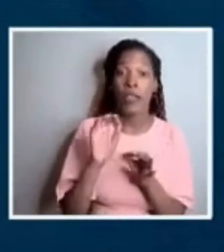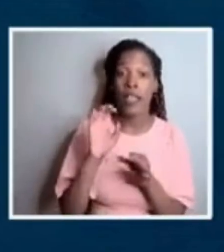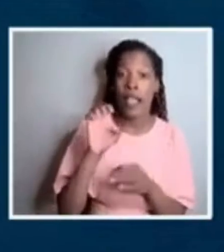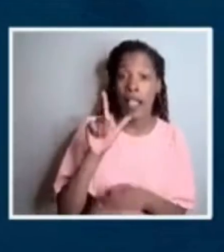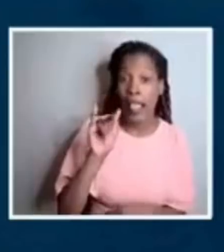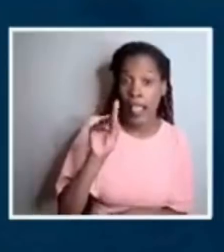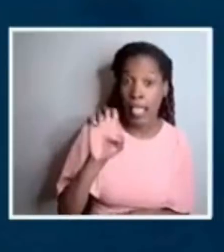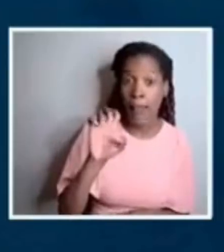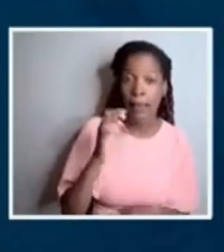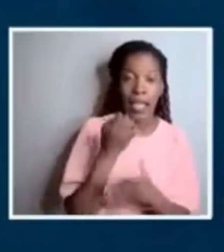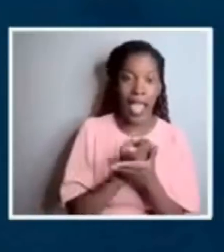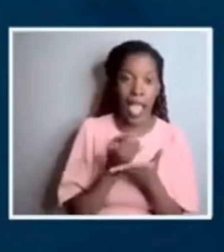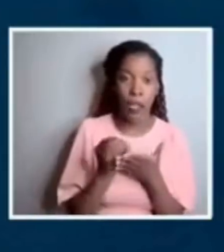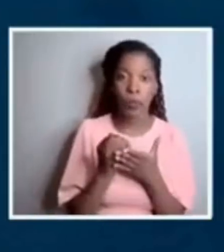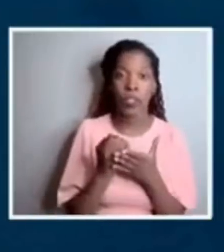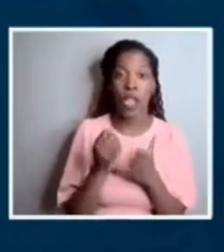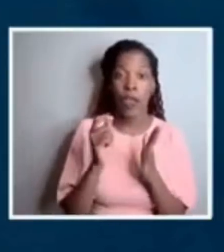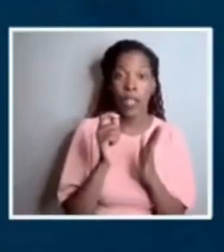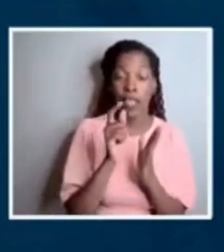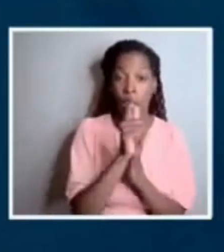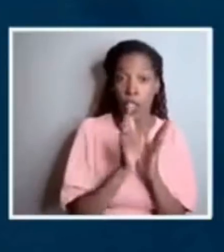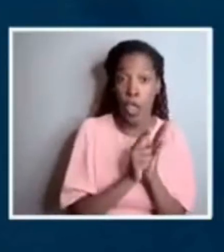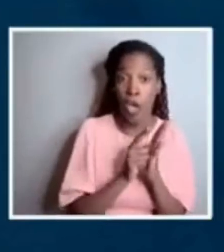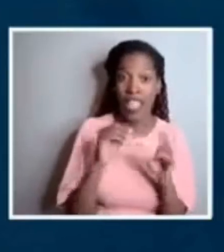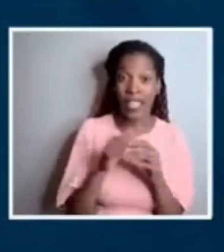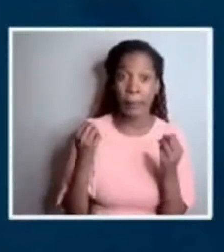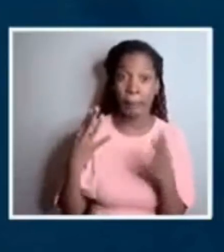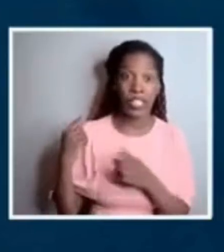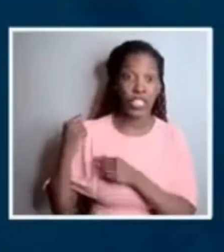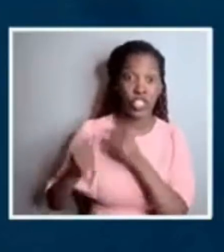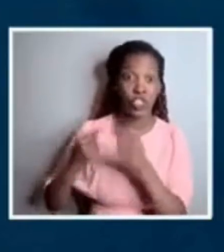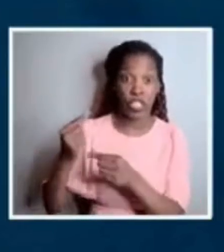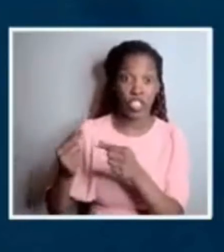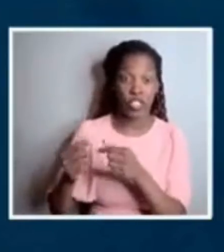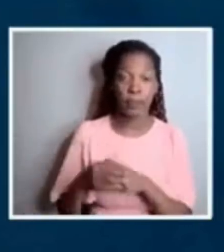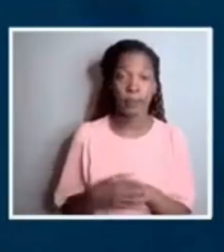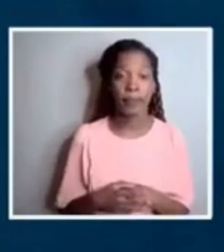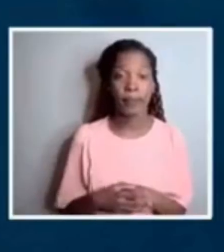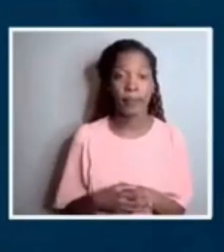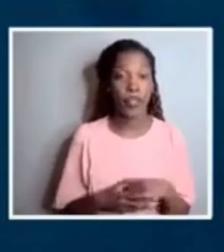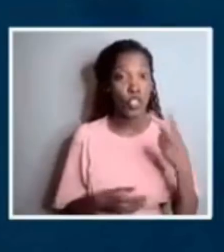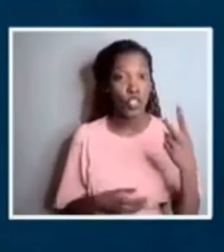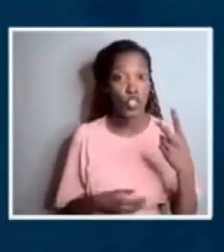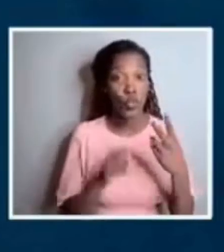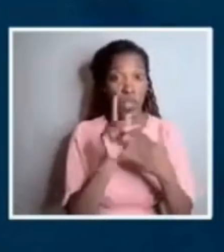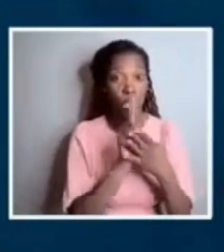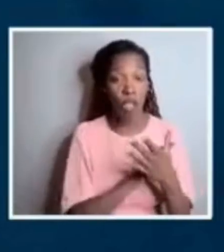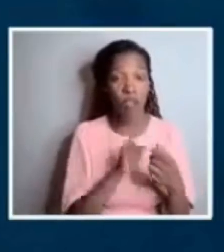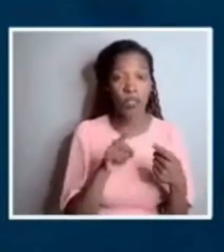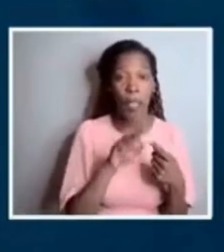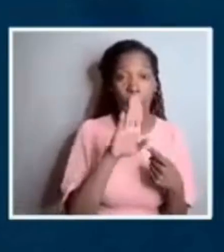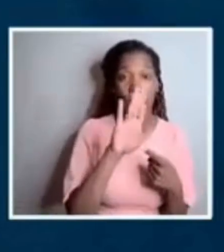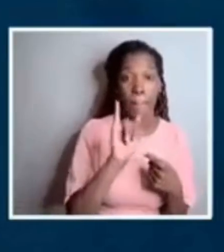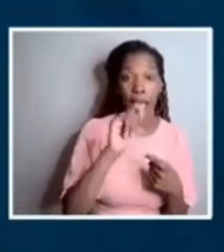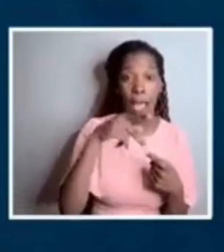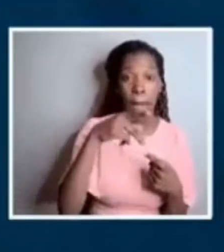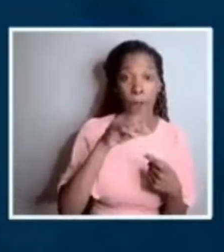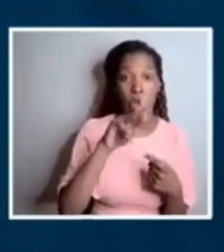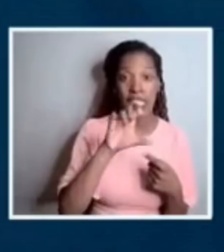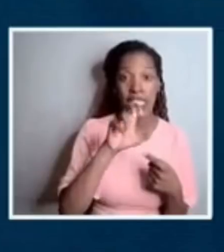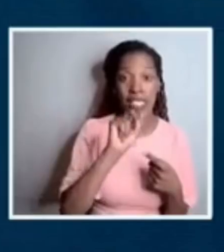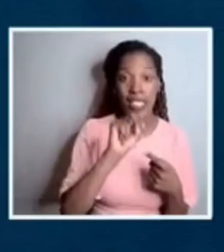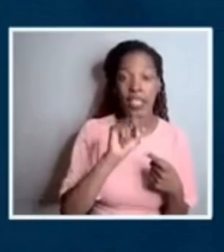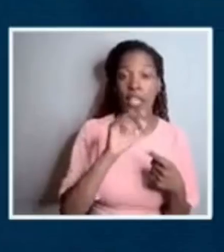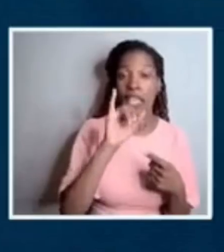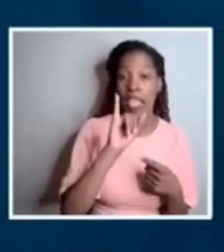legislation in generations. The two pieces of legislation, the bipartisan infrastructure bill and the